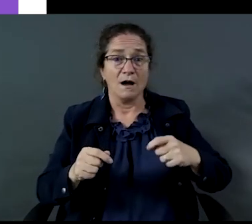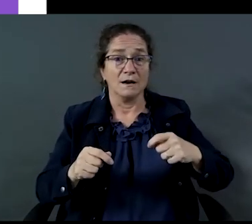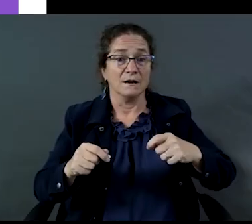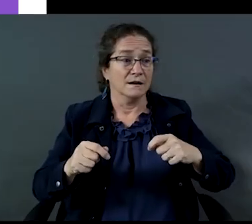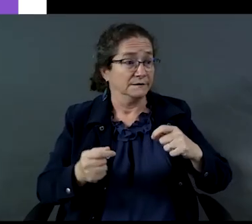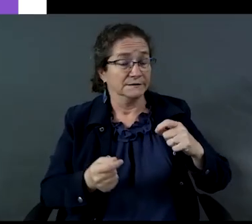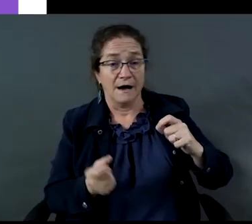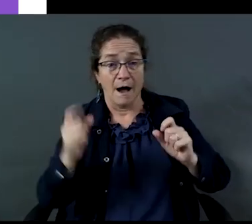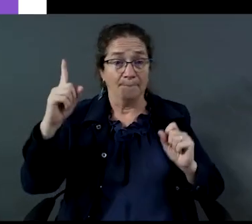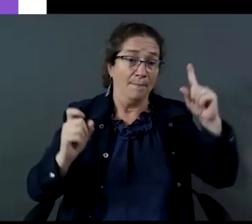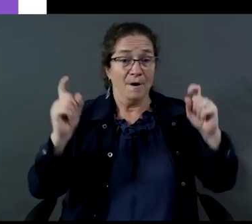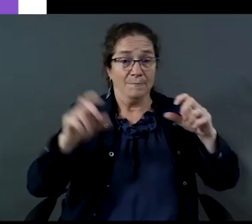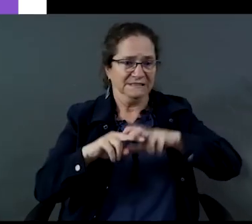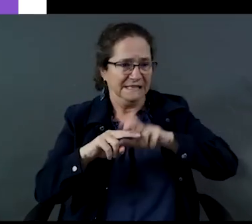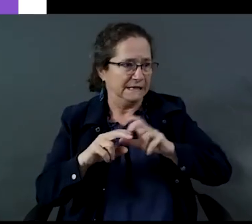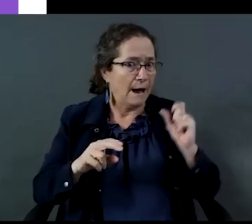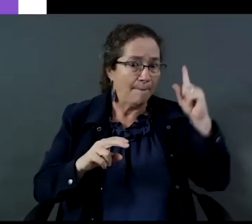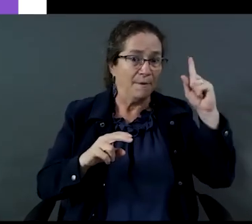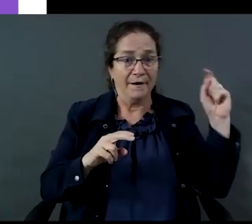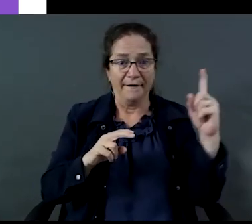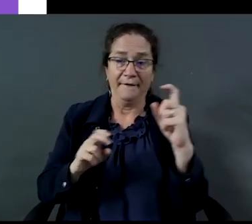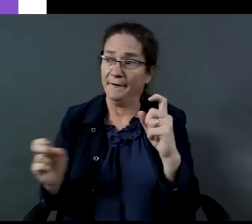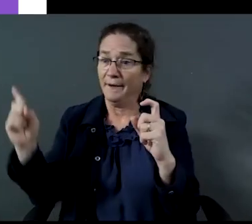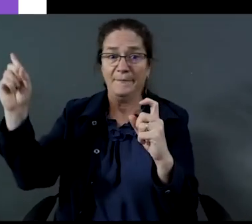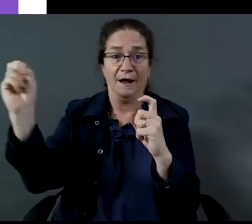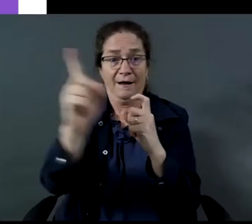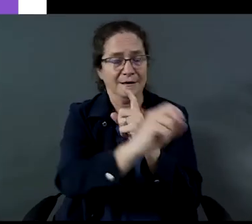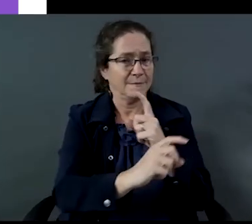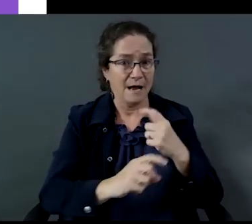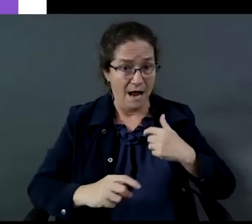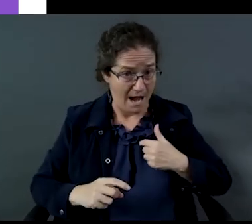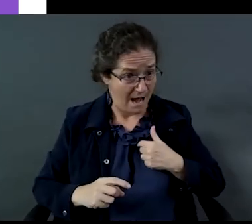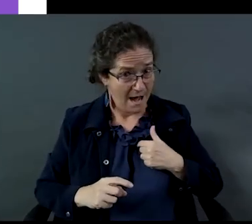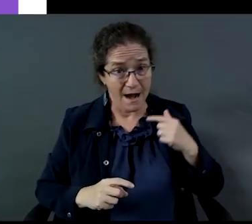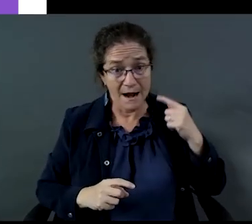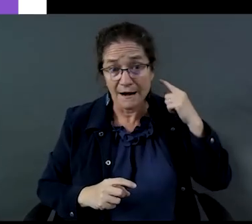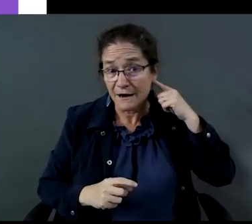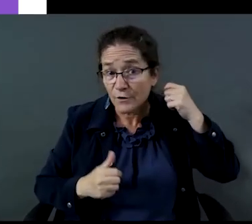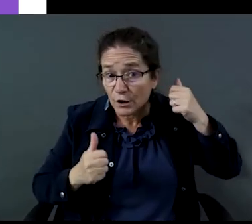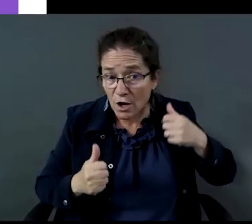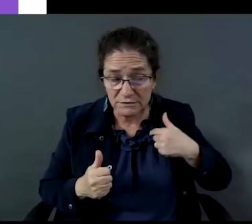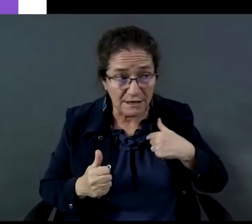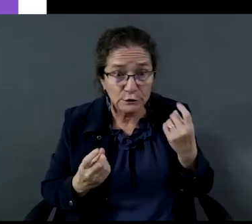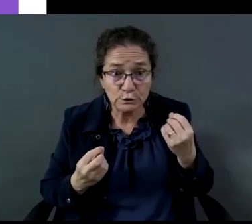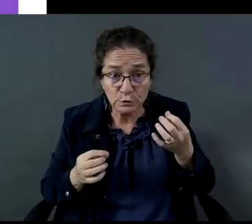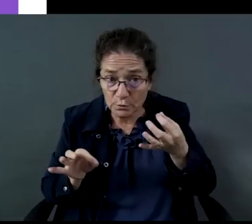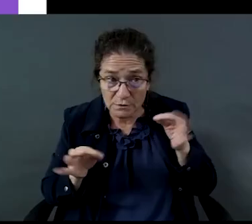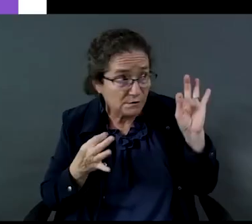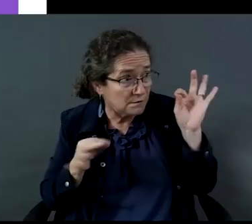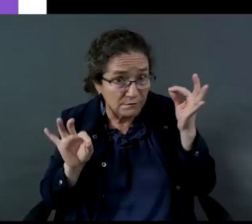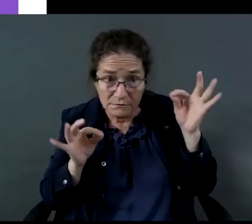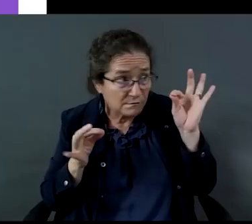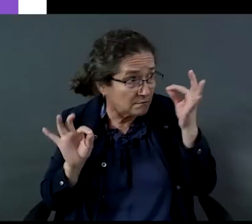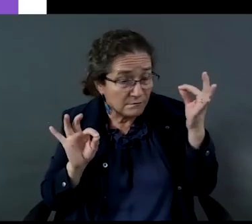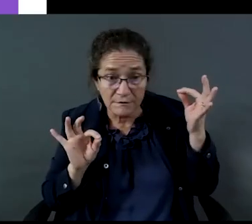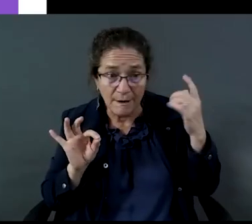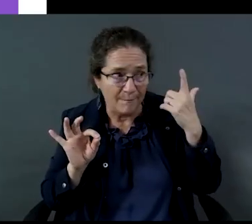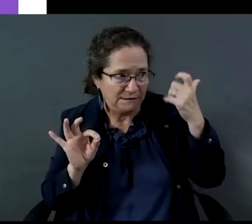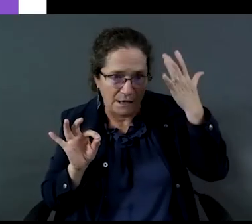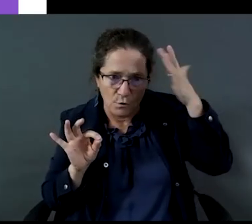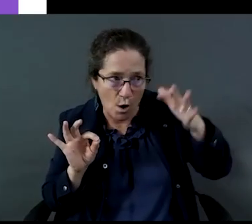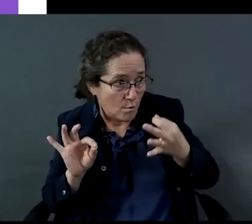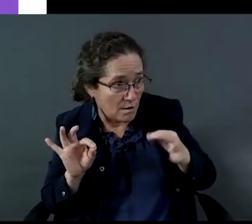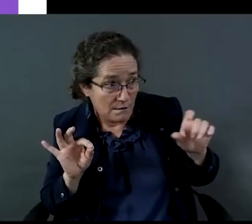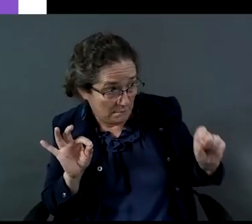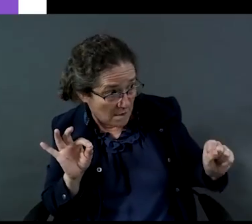around the room, when I have a hearing loss, I'm going to be constantly scanning the environment because I don't know, oh, am I supposed to get up? It's a time for me to